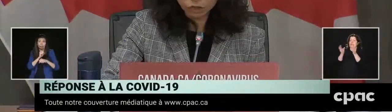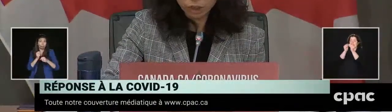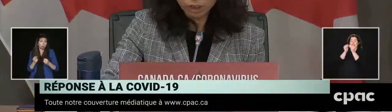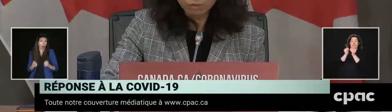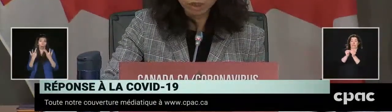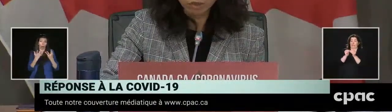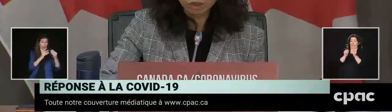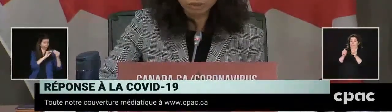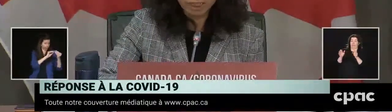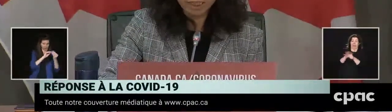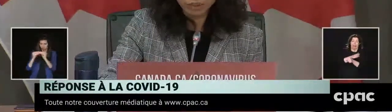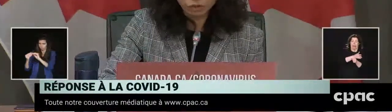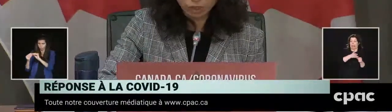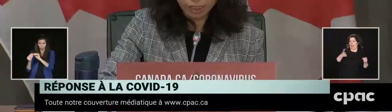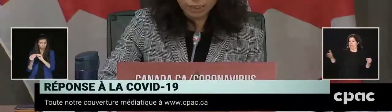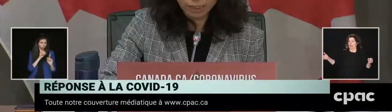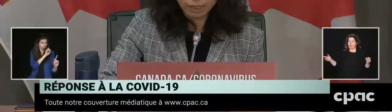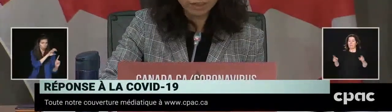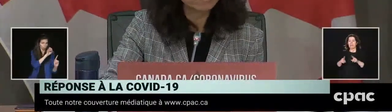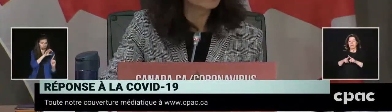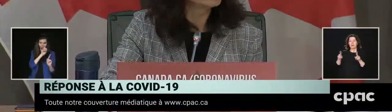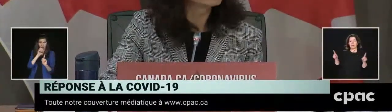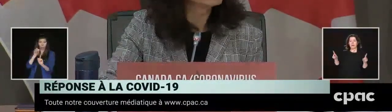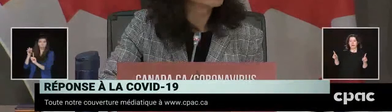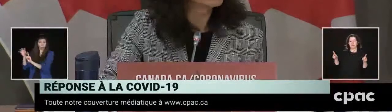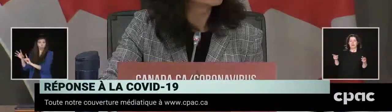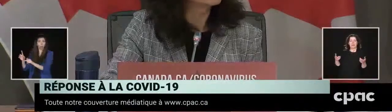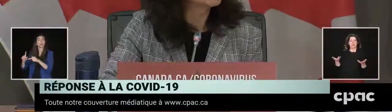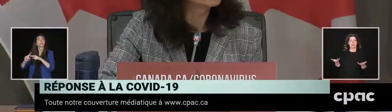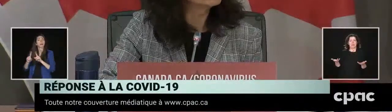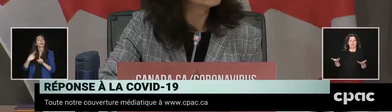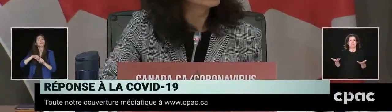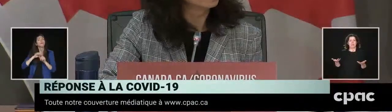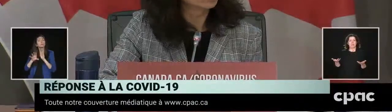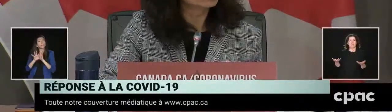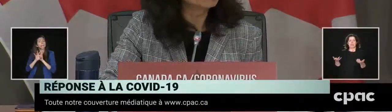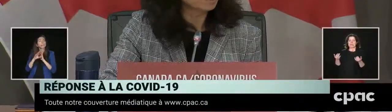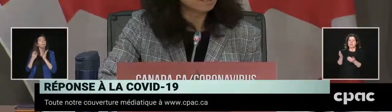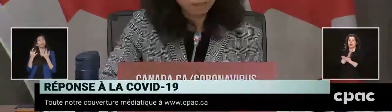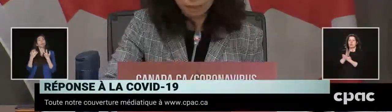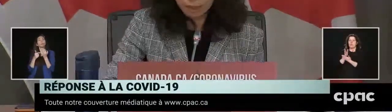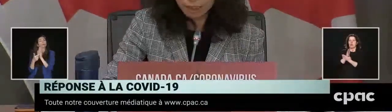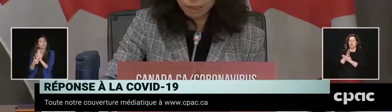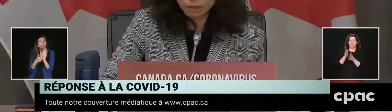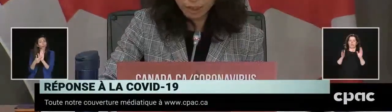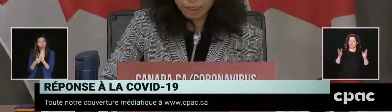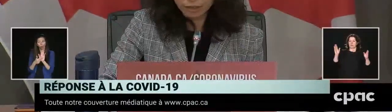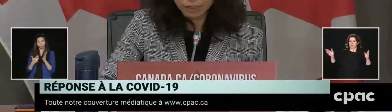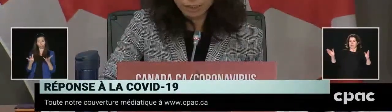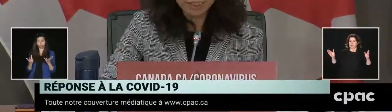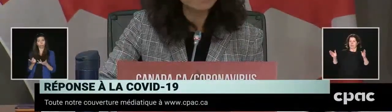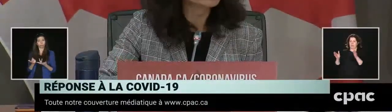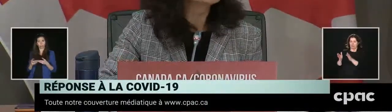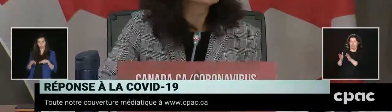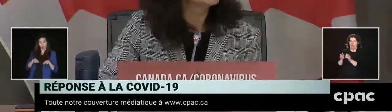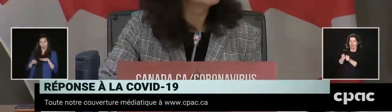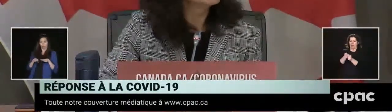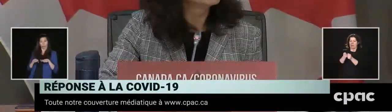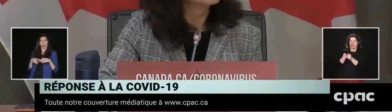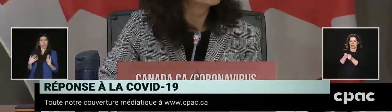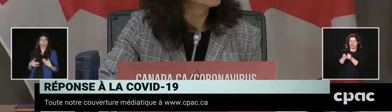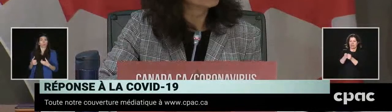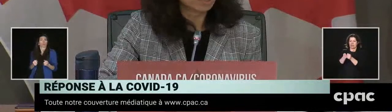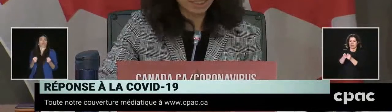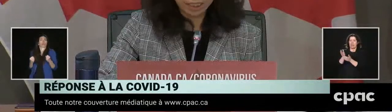control range, but also to illustrate how severe the outcome could be in those scenarios, even if